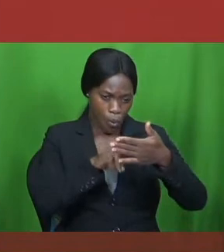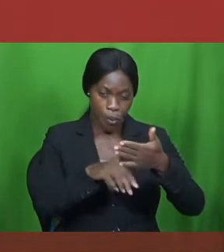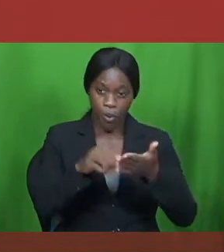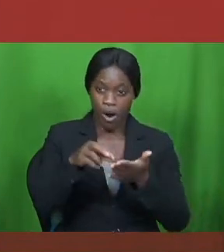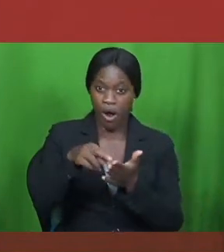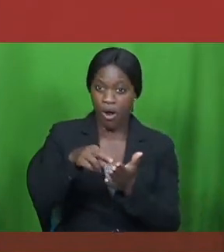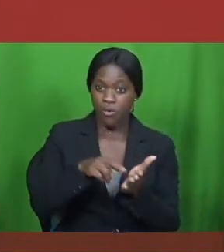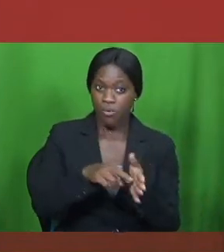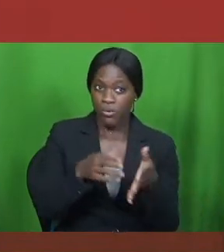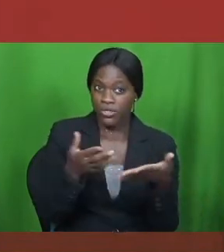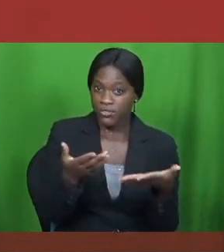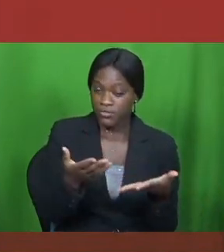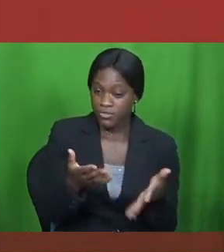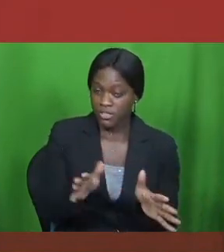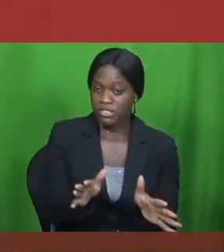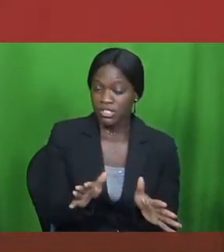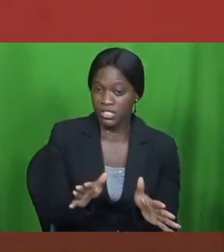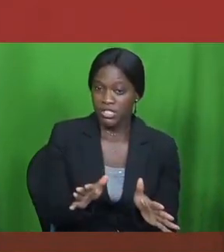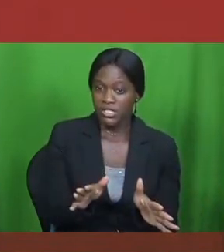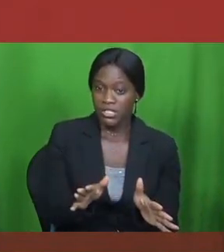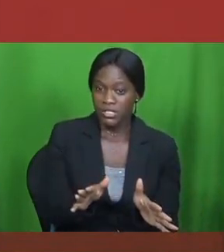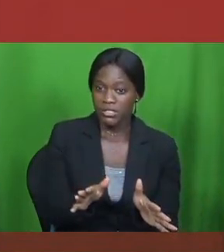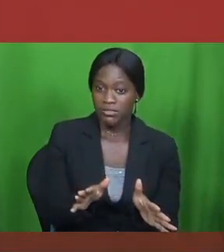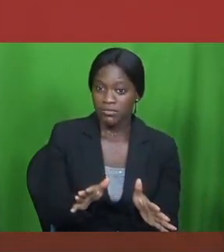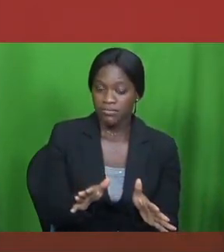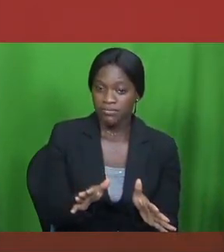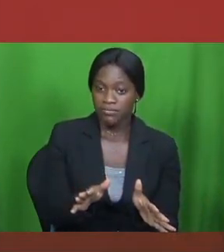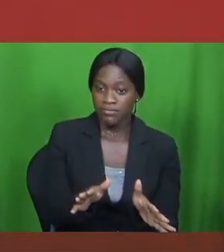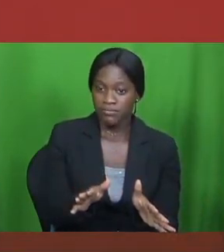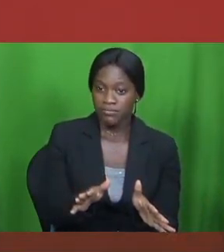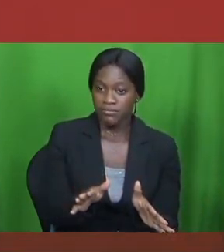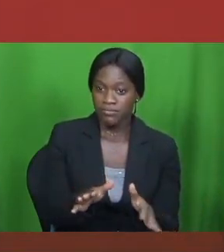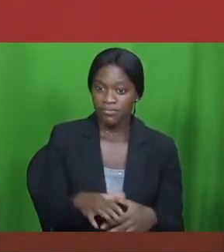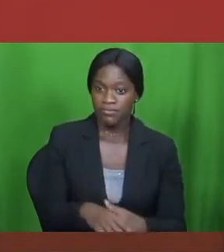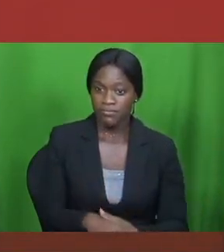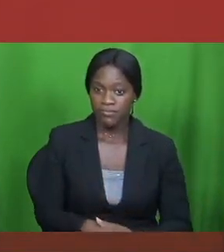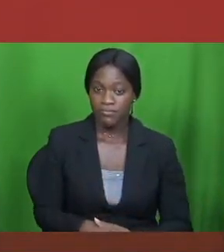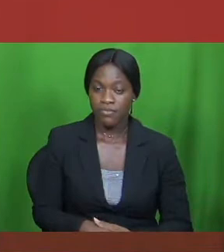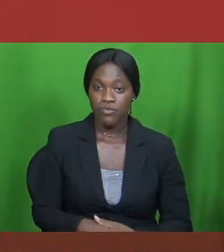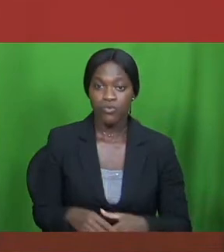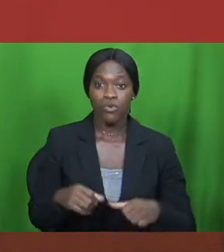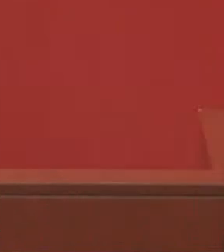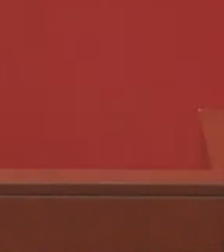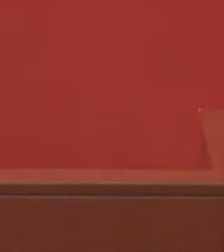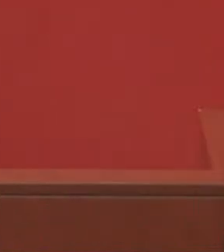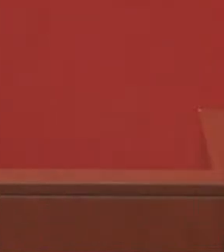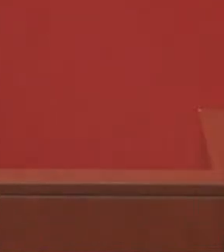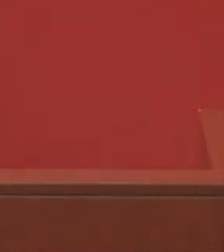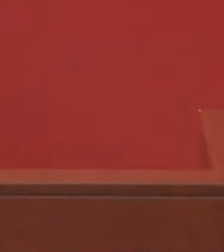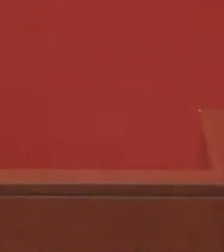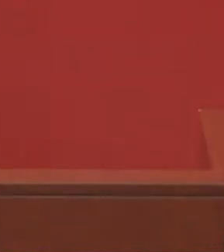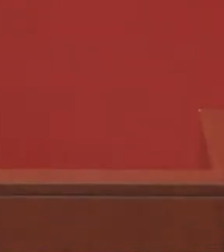report, and so we'll get back to public business.